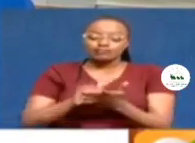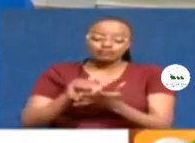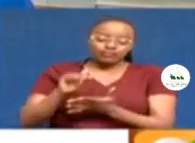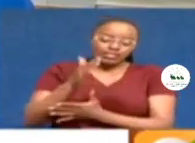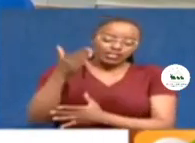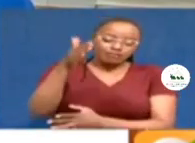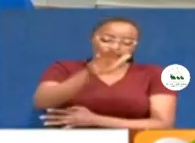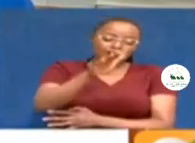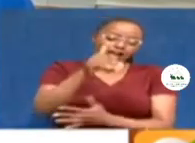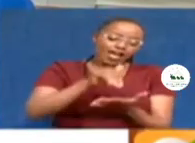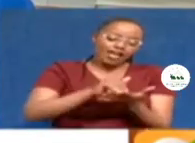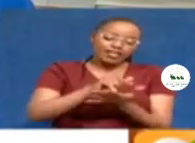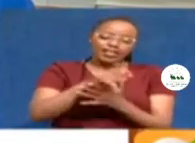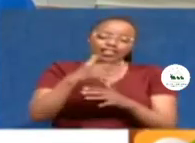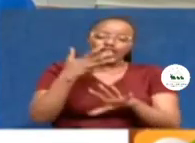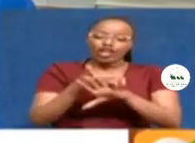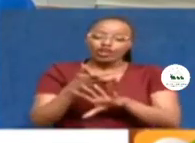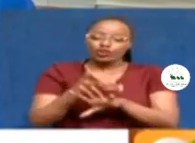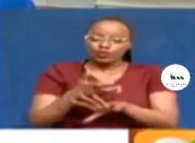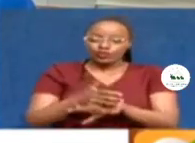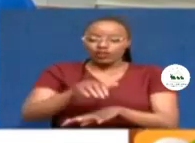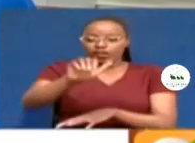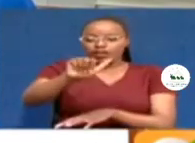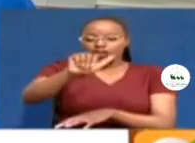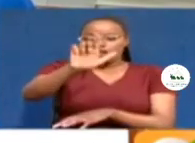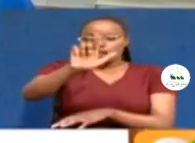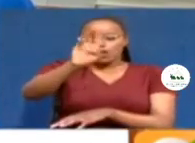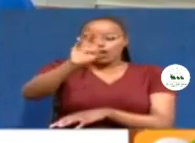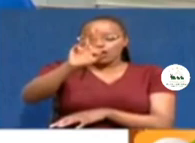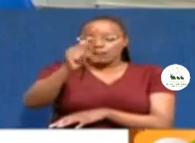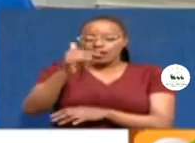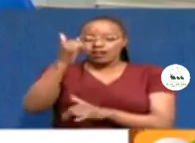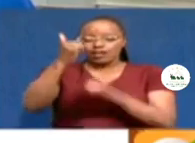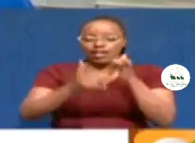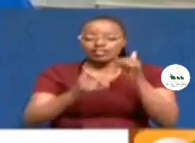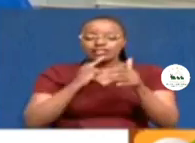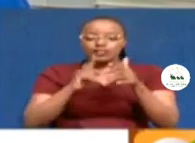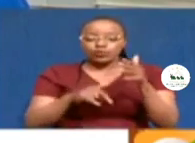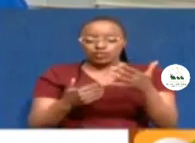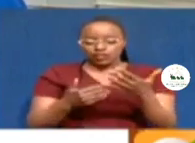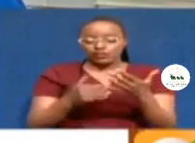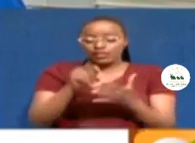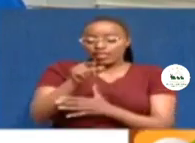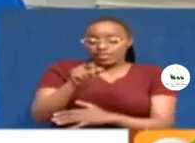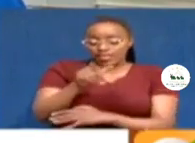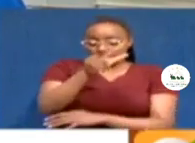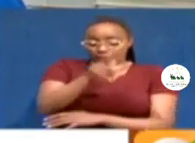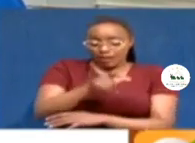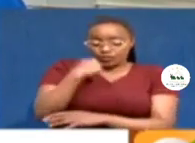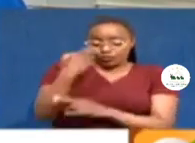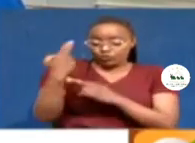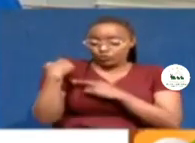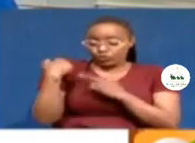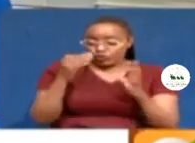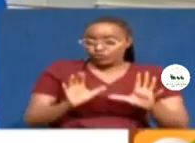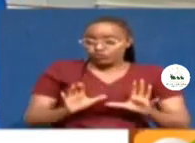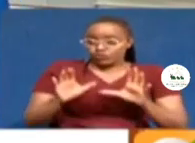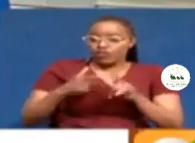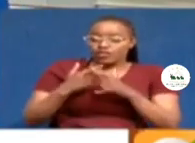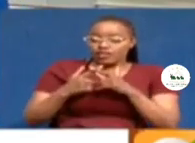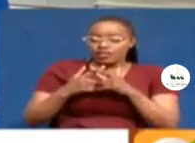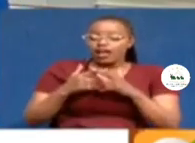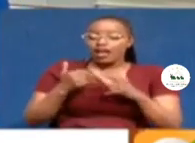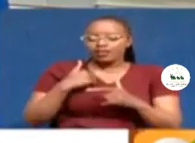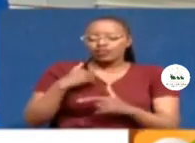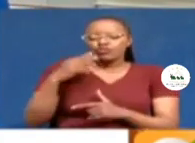it down again. Albert Camus concludes that Sisyphus must be presumed to be